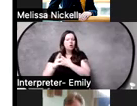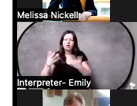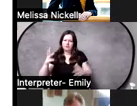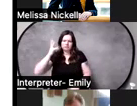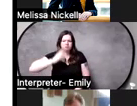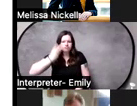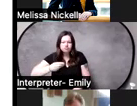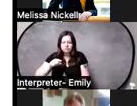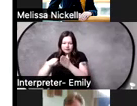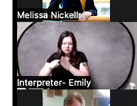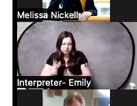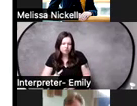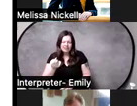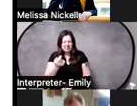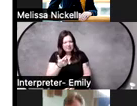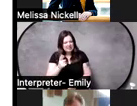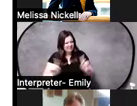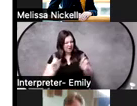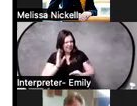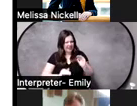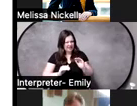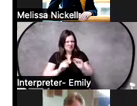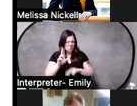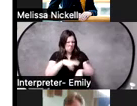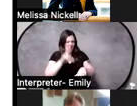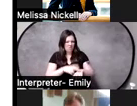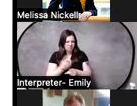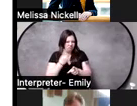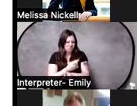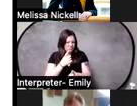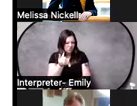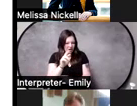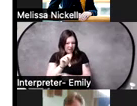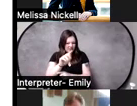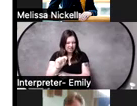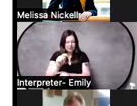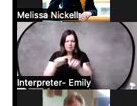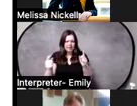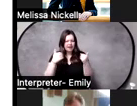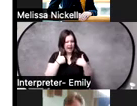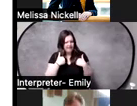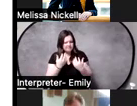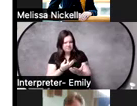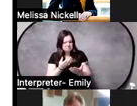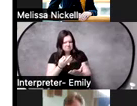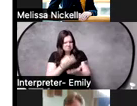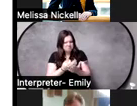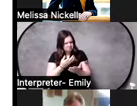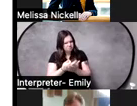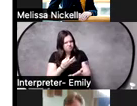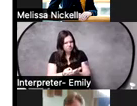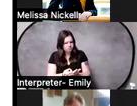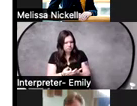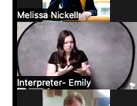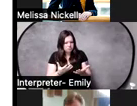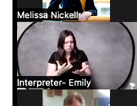your standard research grants, but they have pretty good funding levels, and it's an interesting grant for faculty who have